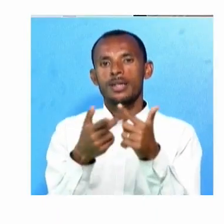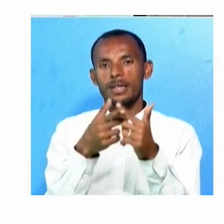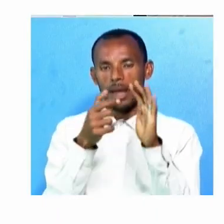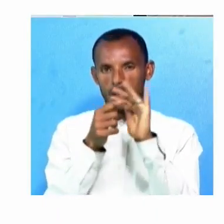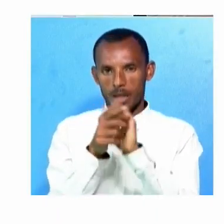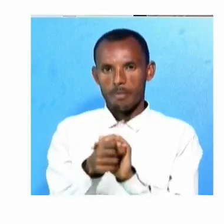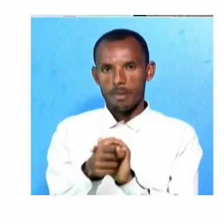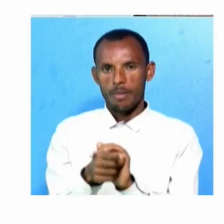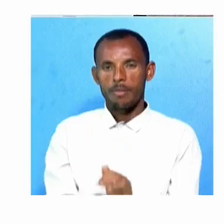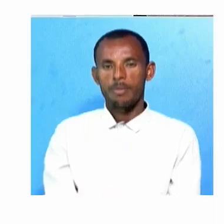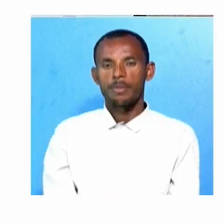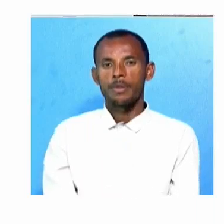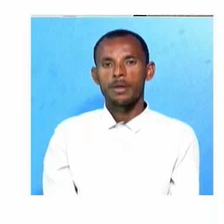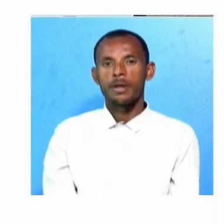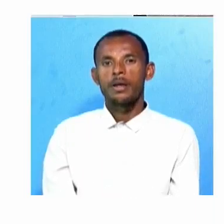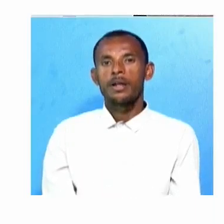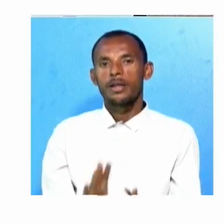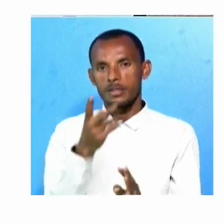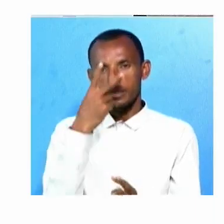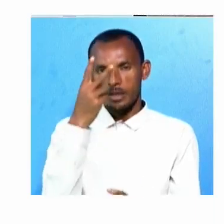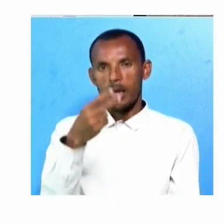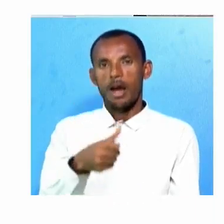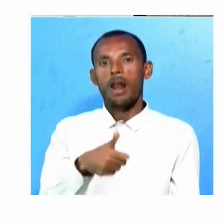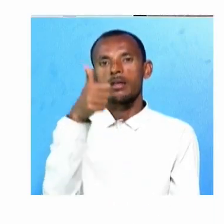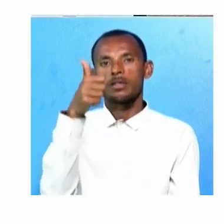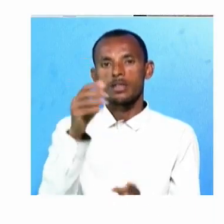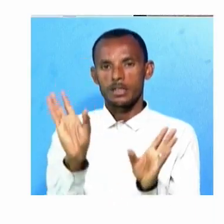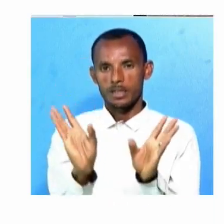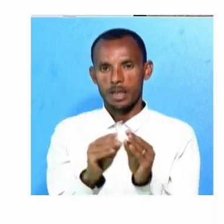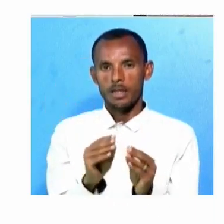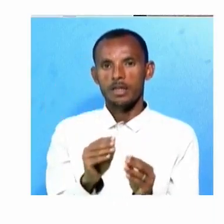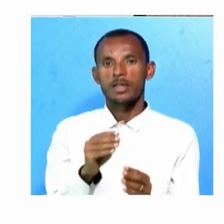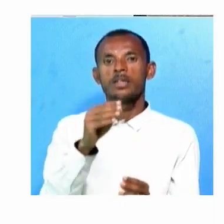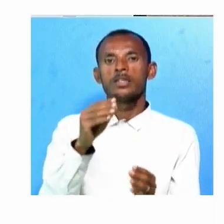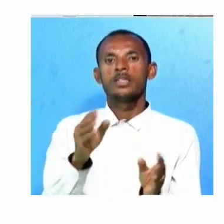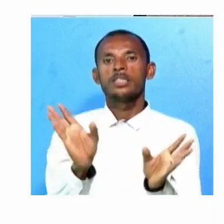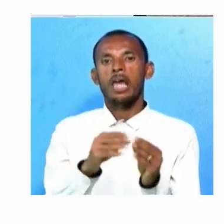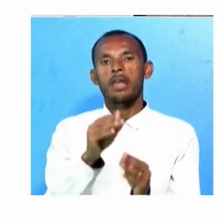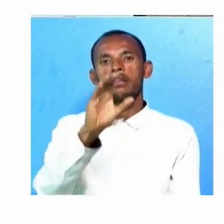example. Let's take another set. Set C